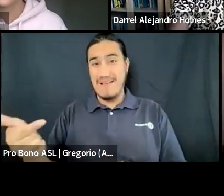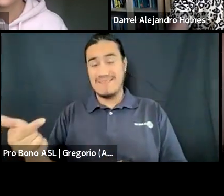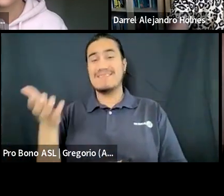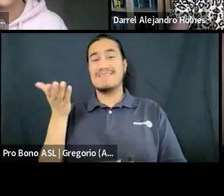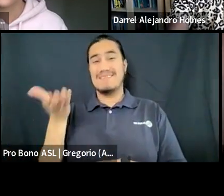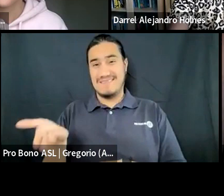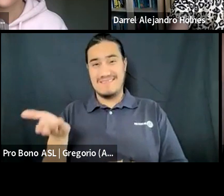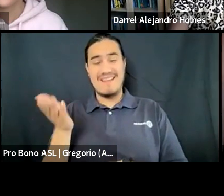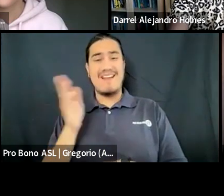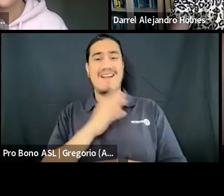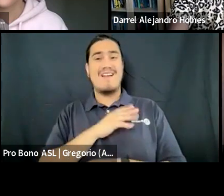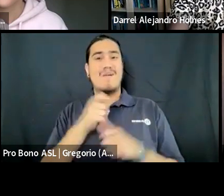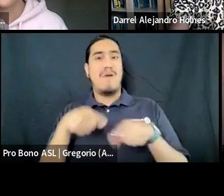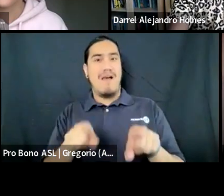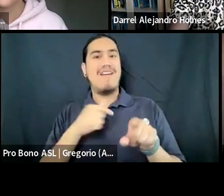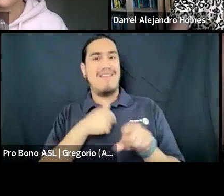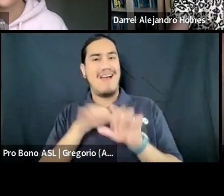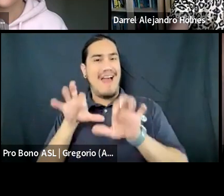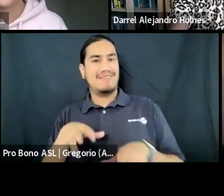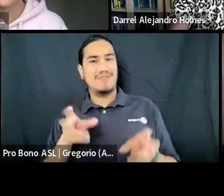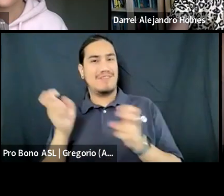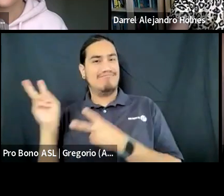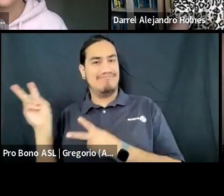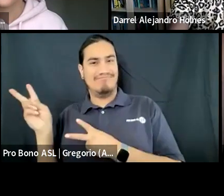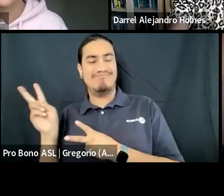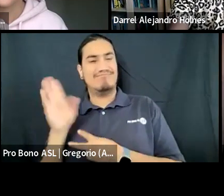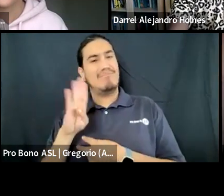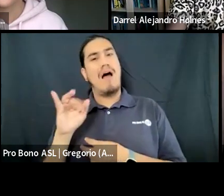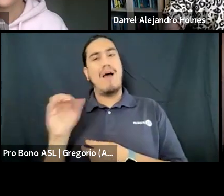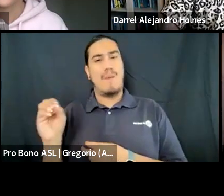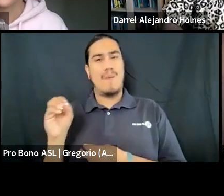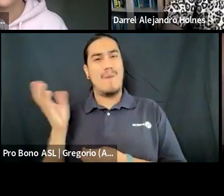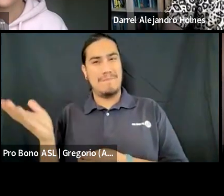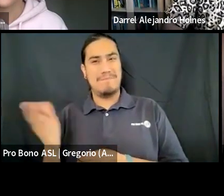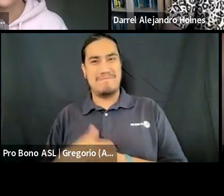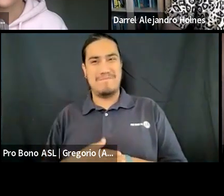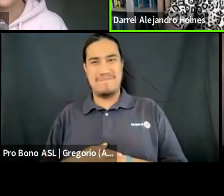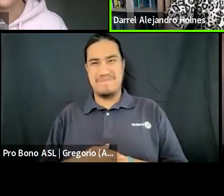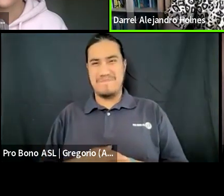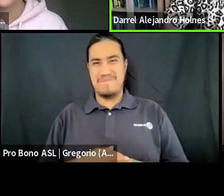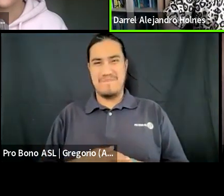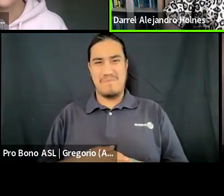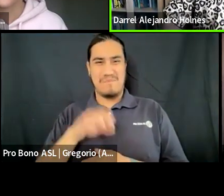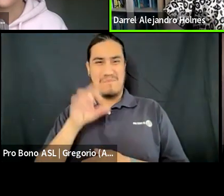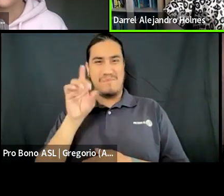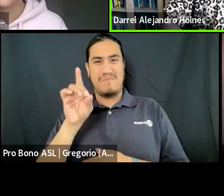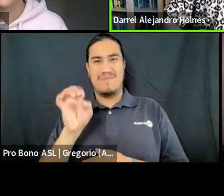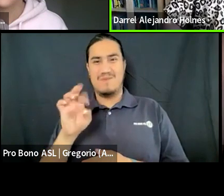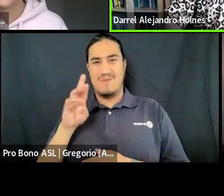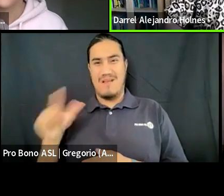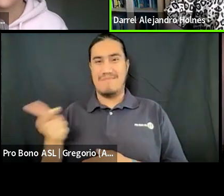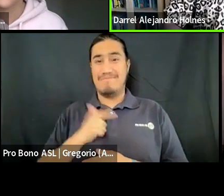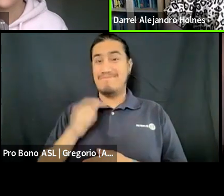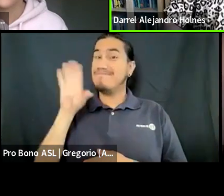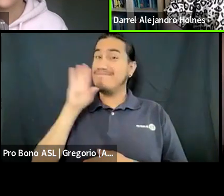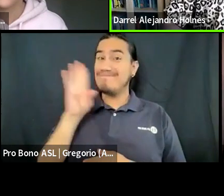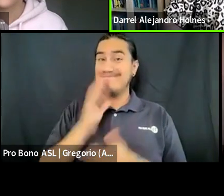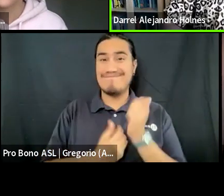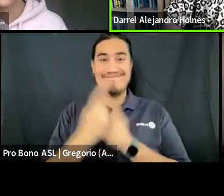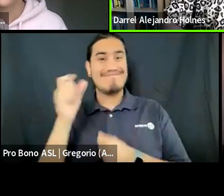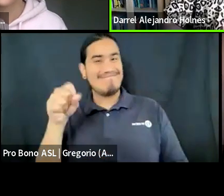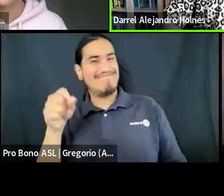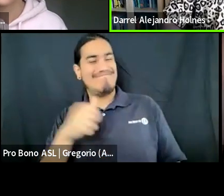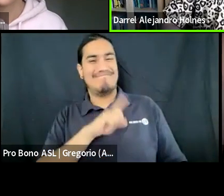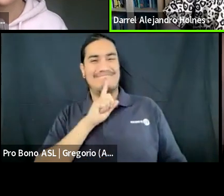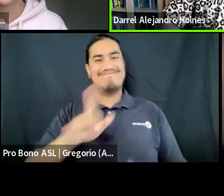moment while I place the chat. I place your bio in the chat. Sure. Yeah. Hello, everyone. I'm really